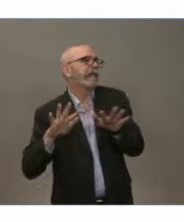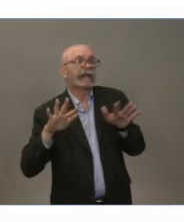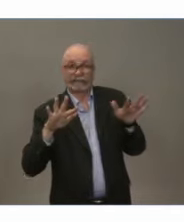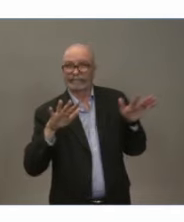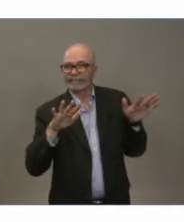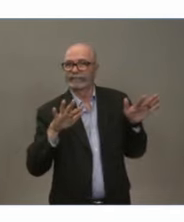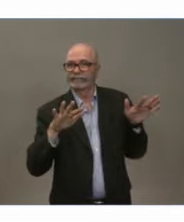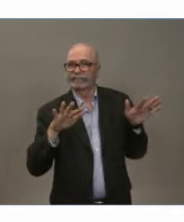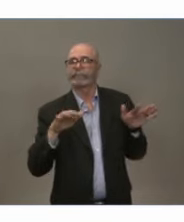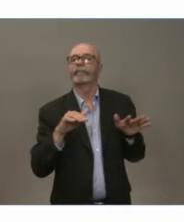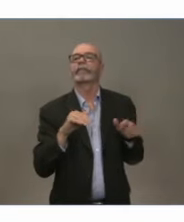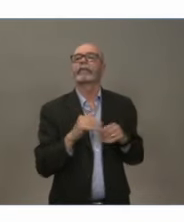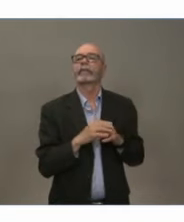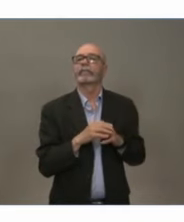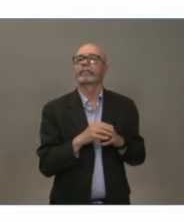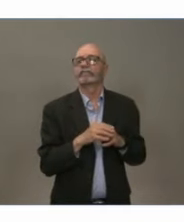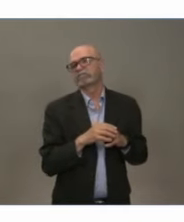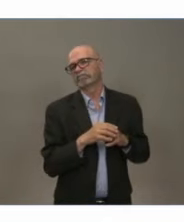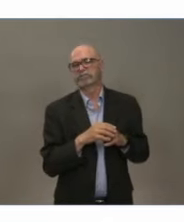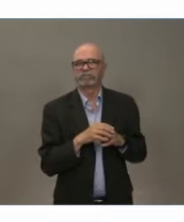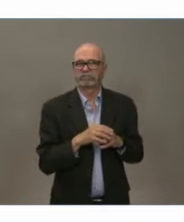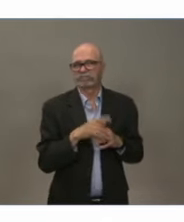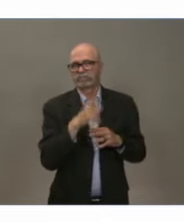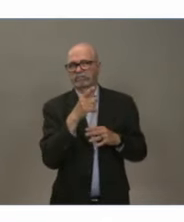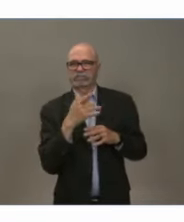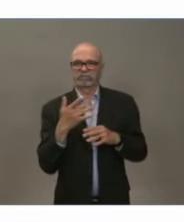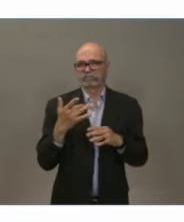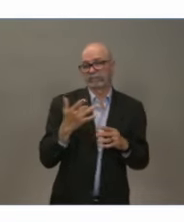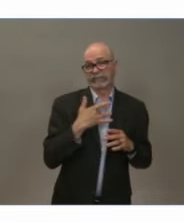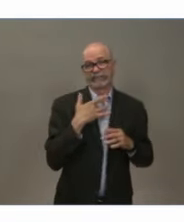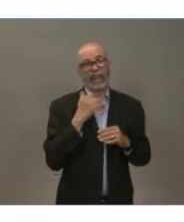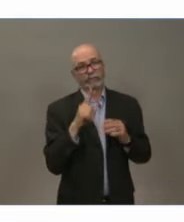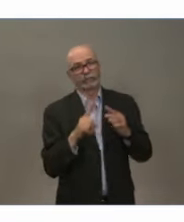believe, even with our new modeling numbers, that